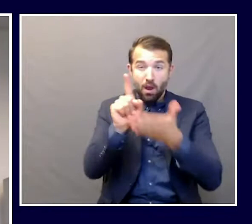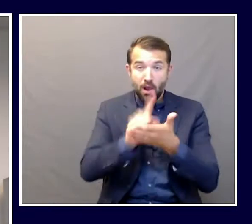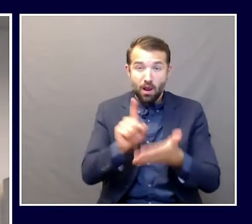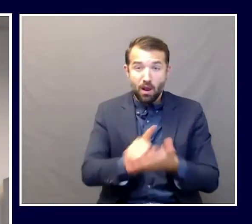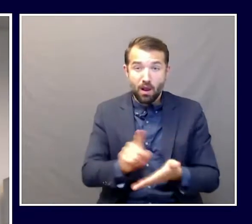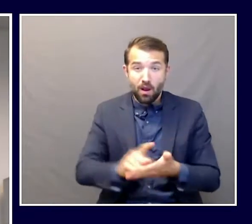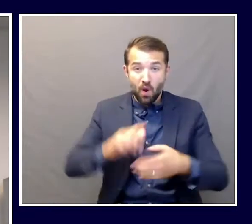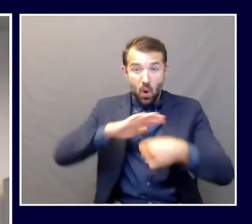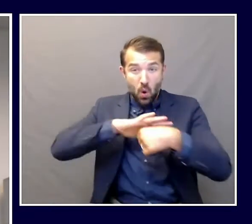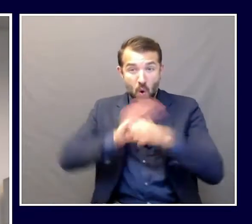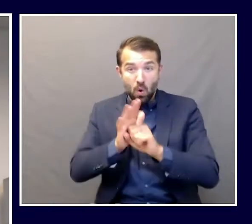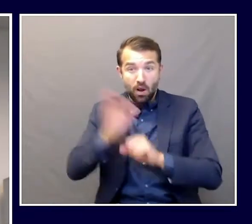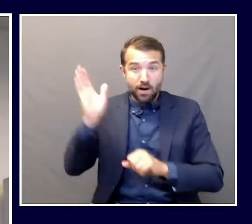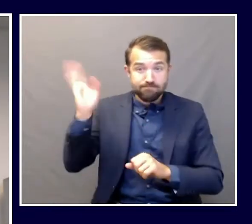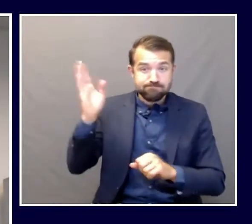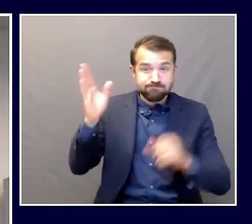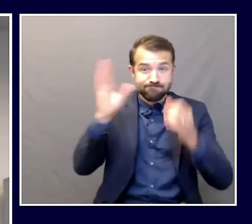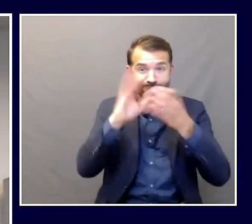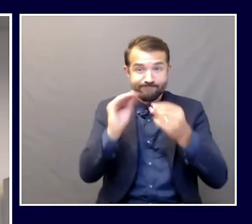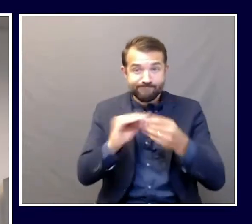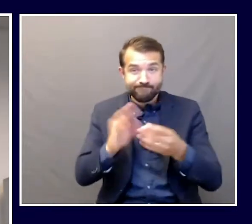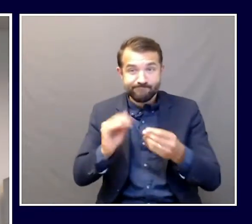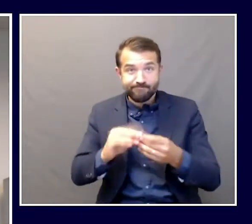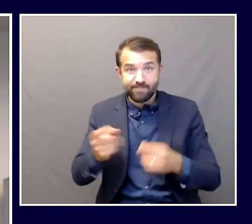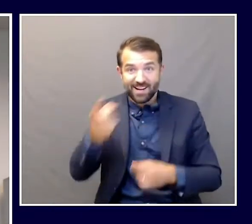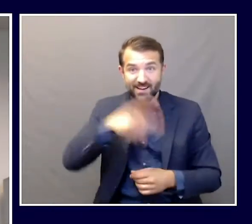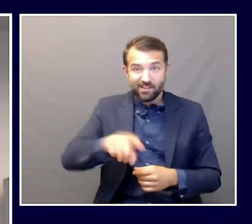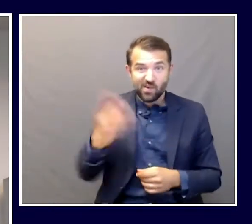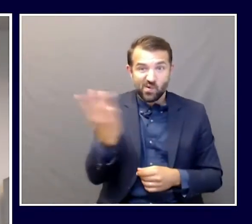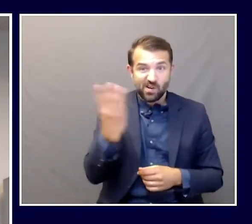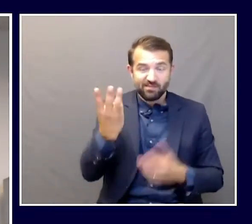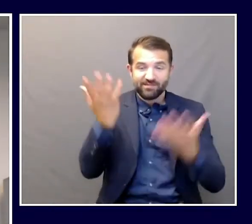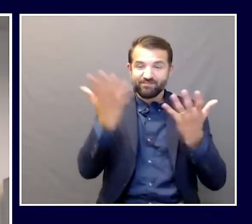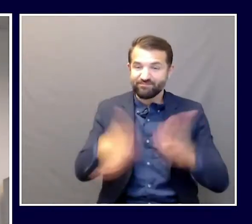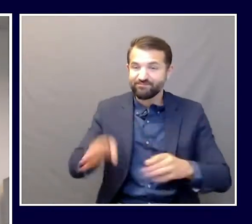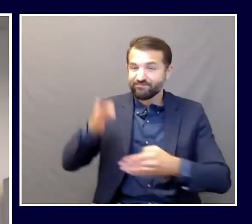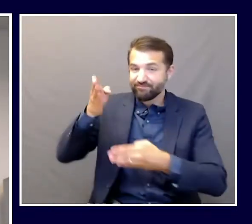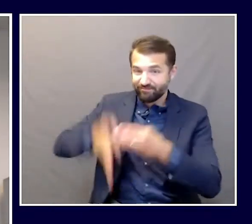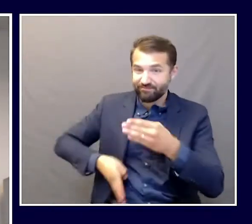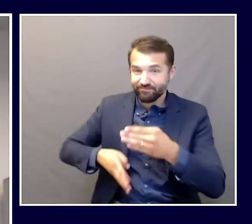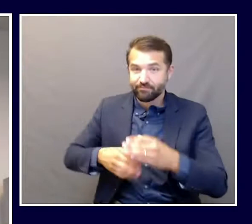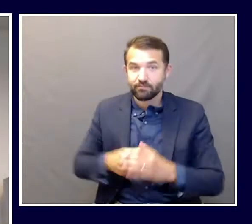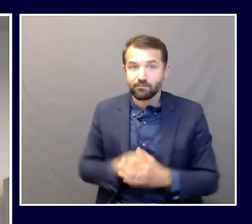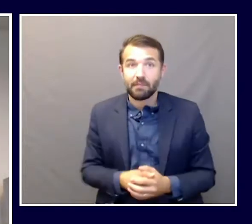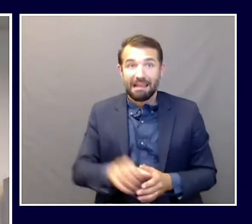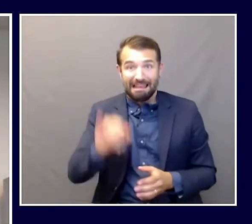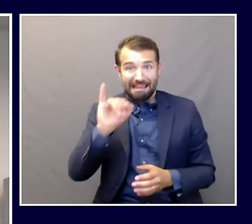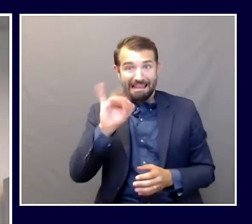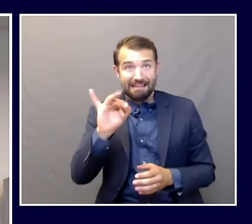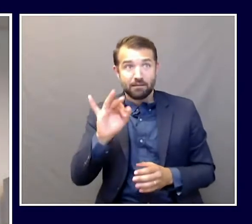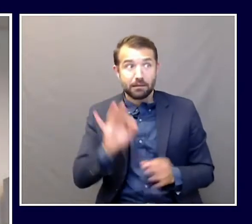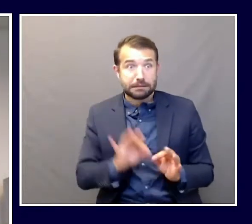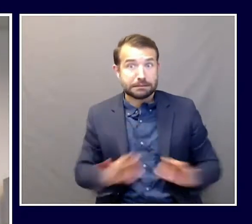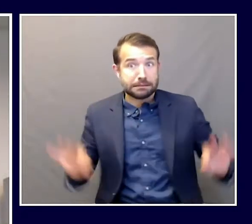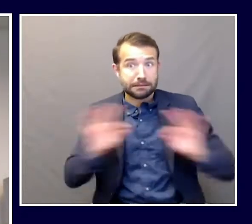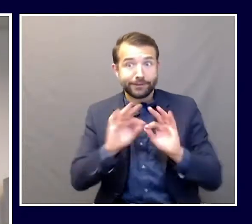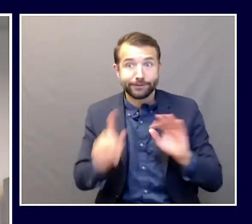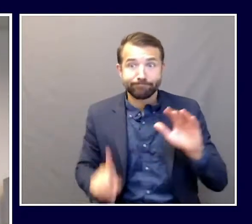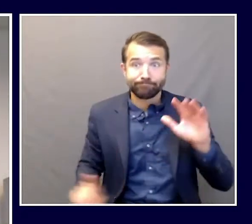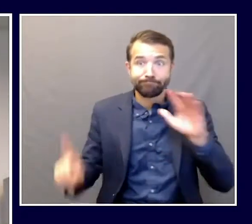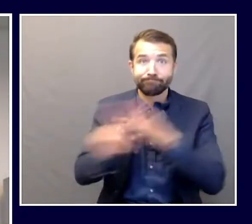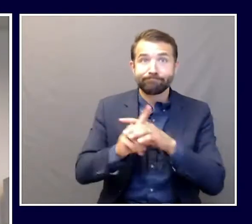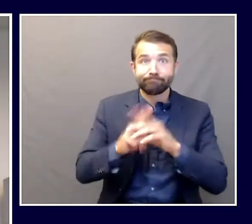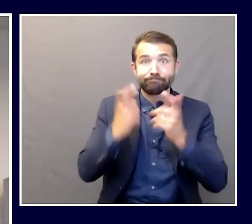is news, if there's something important, if there's something that breaks, we won't hesitate to continue working with our colleagues at Maine Public